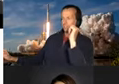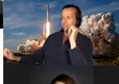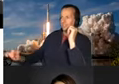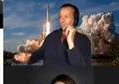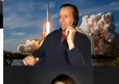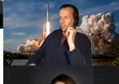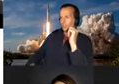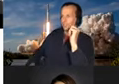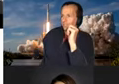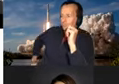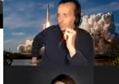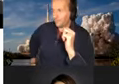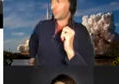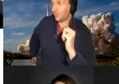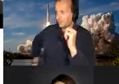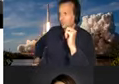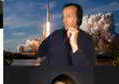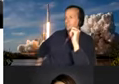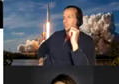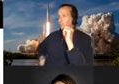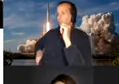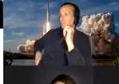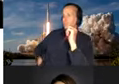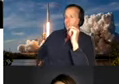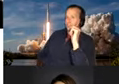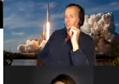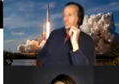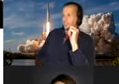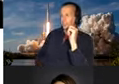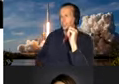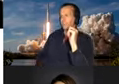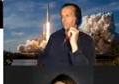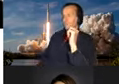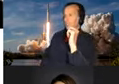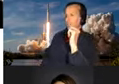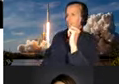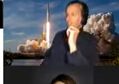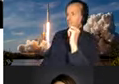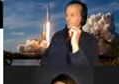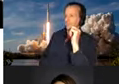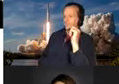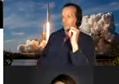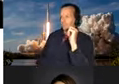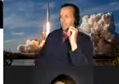information, you know, one of the obvious takeaways from this, and they're particularly